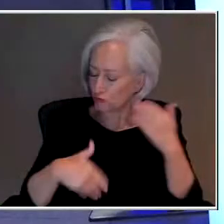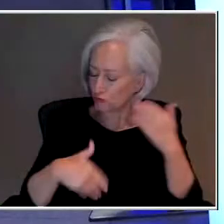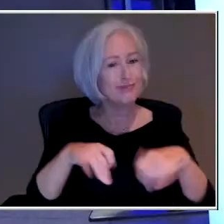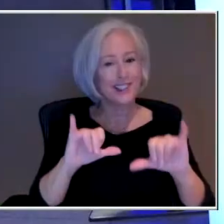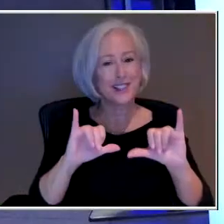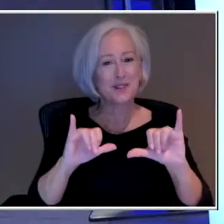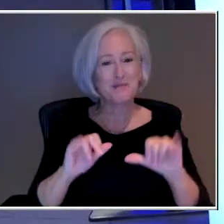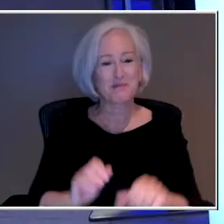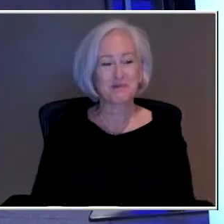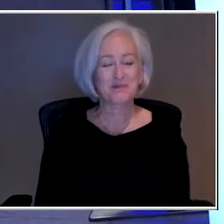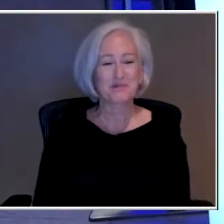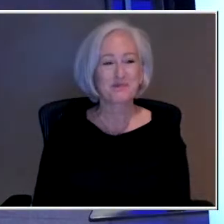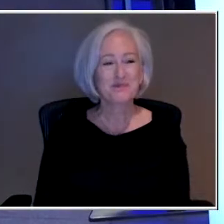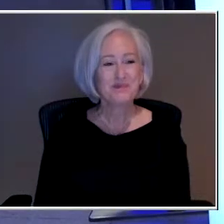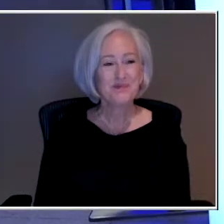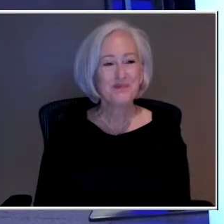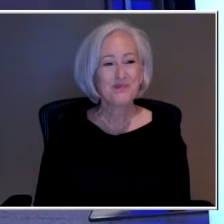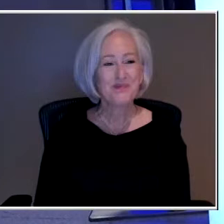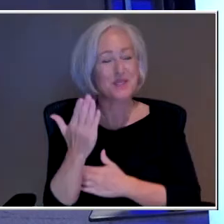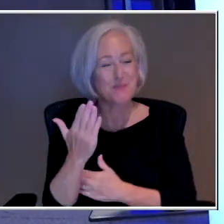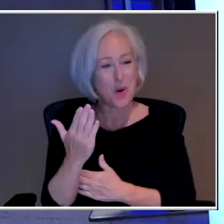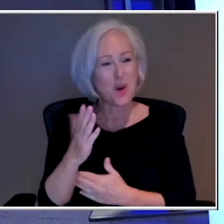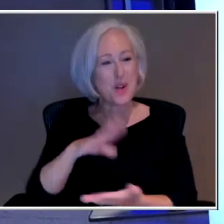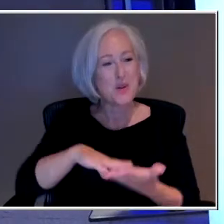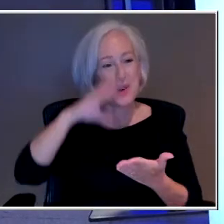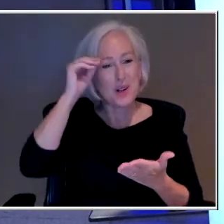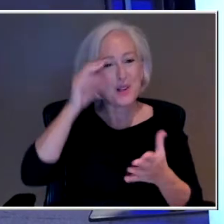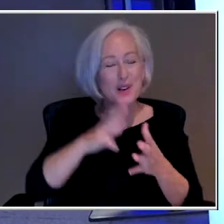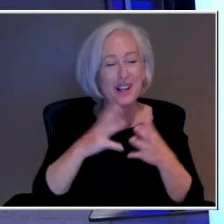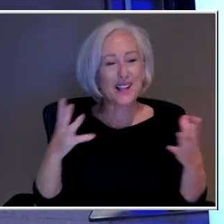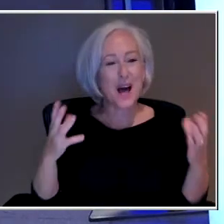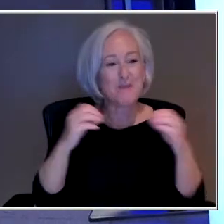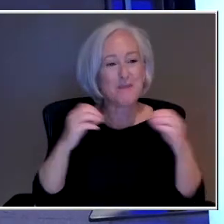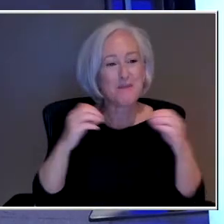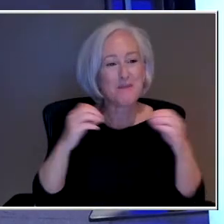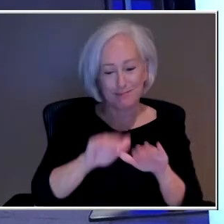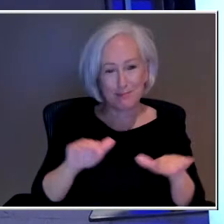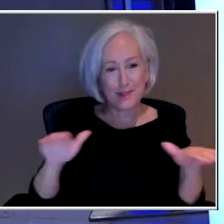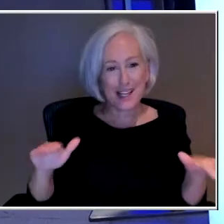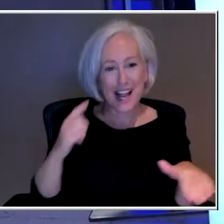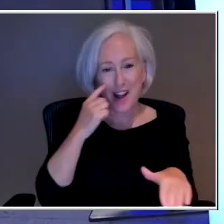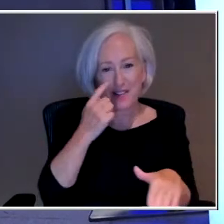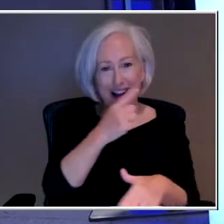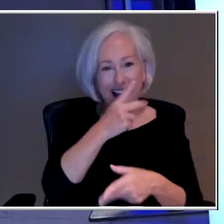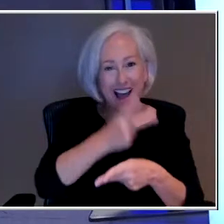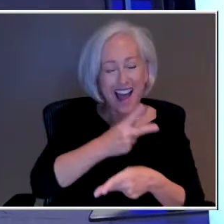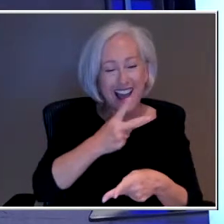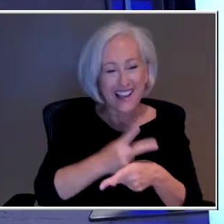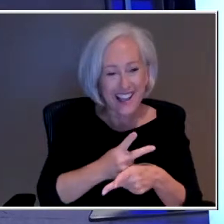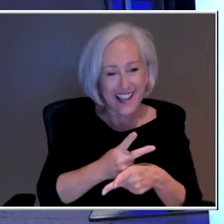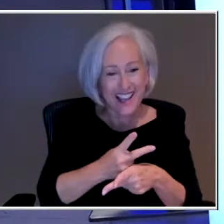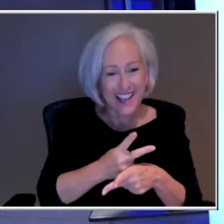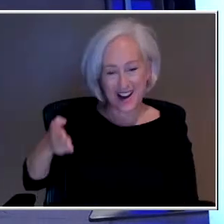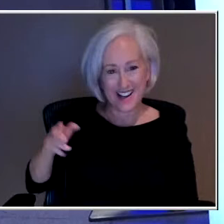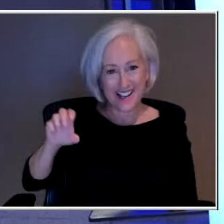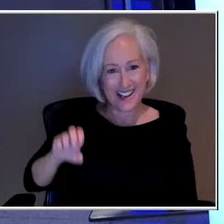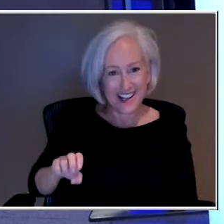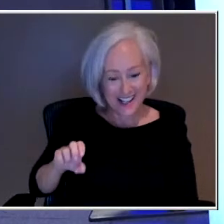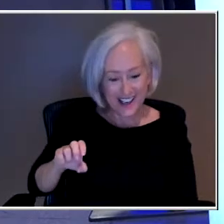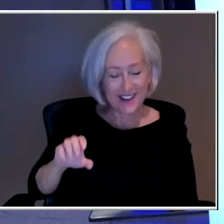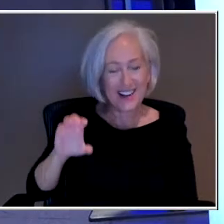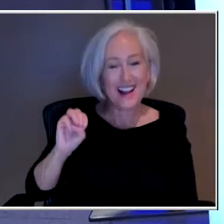And this morning, we are learning a whole lot more about pediatric eye care with our guest this morning. Right here next to me is Dr. Emily Broxterman. She is a